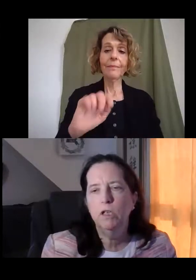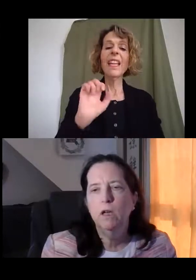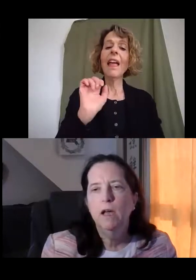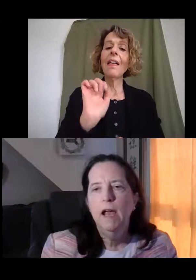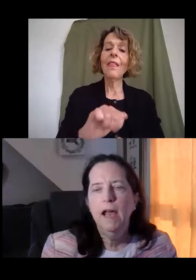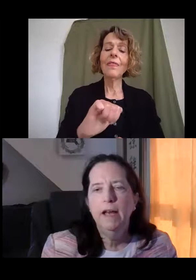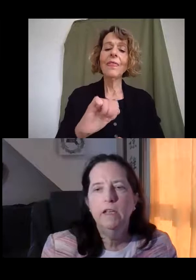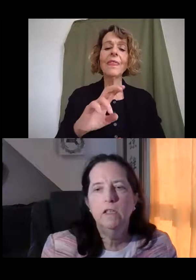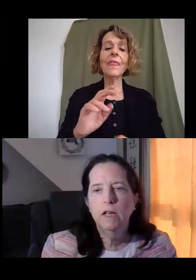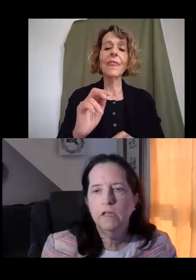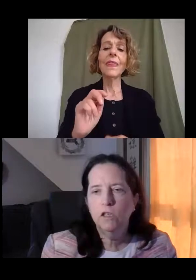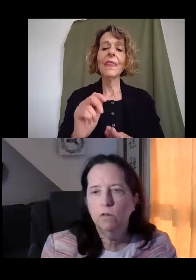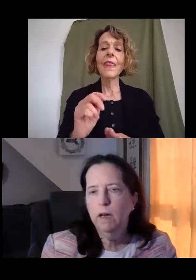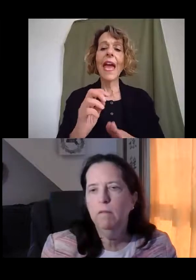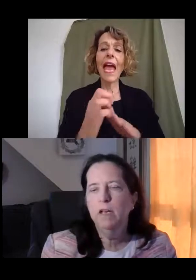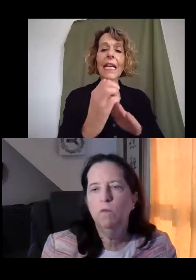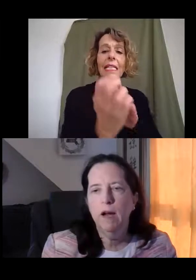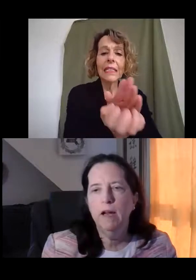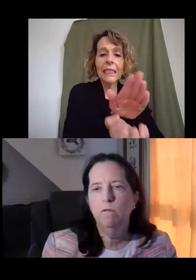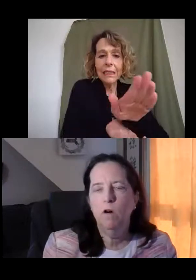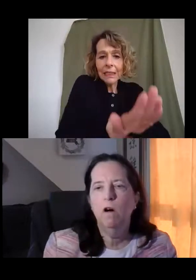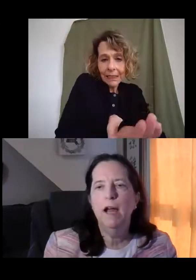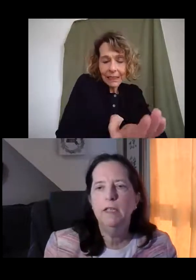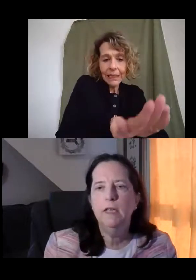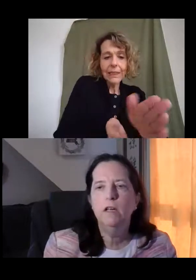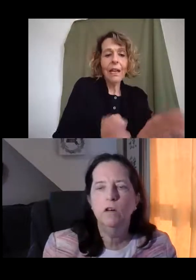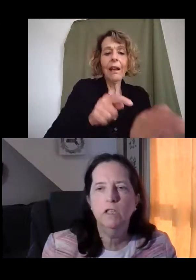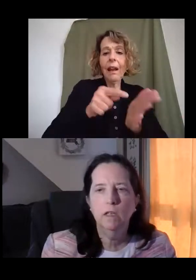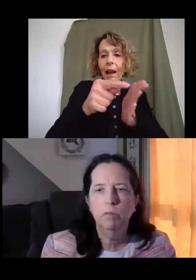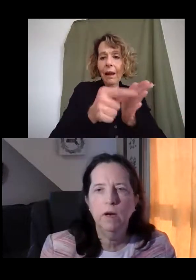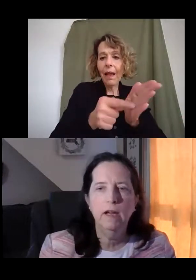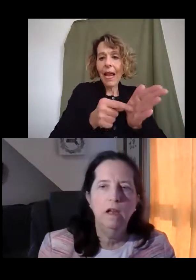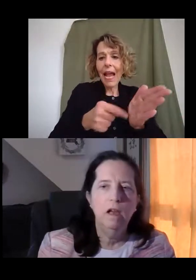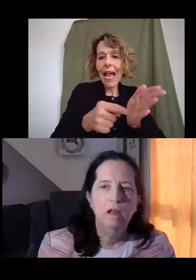your boot. And it's extremely great for icy or